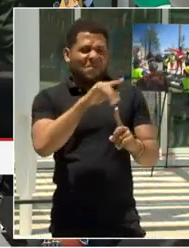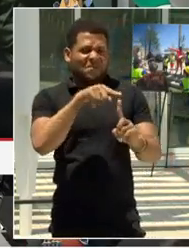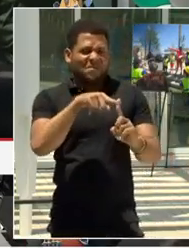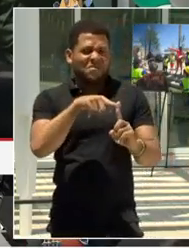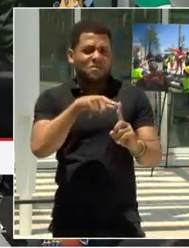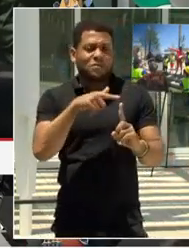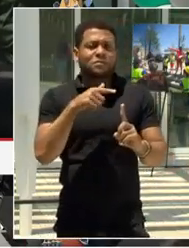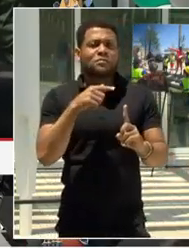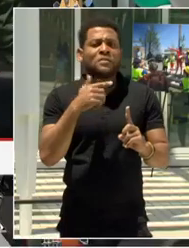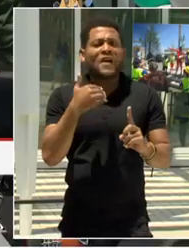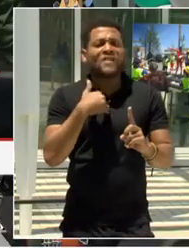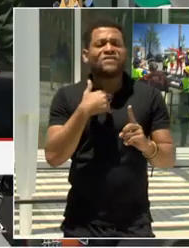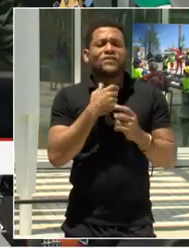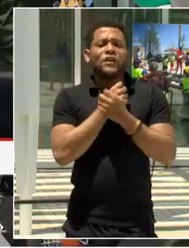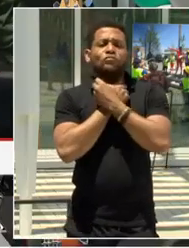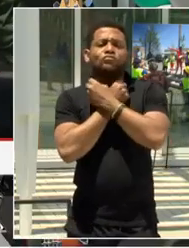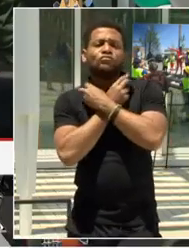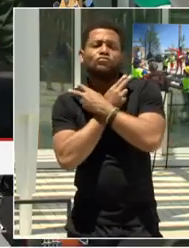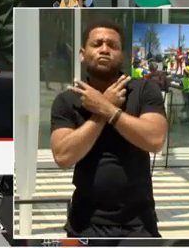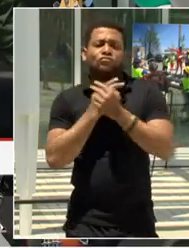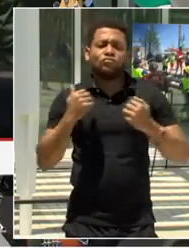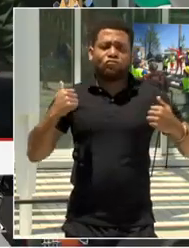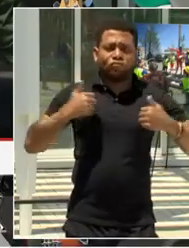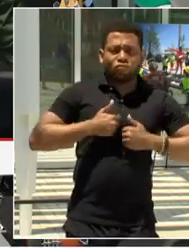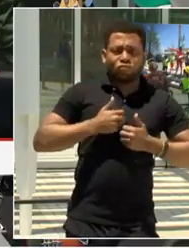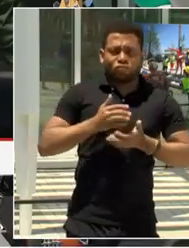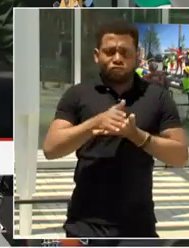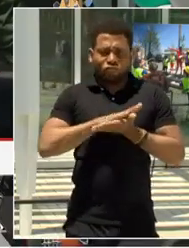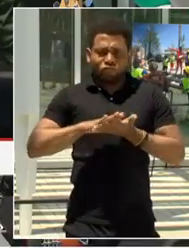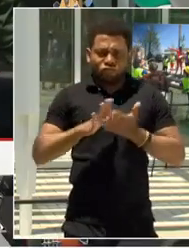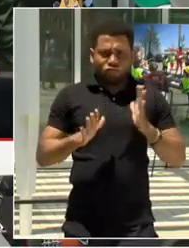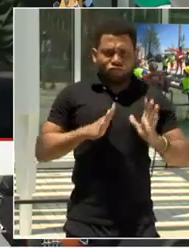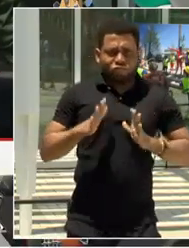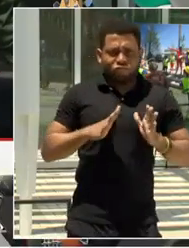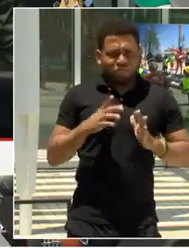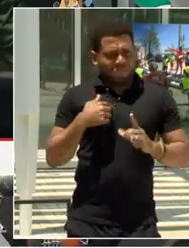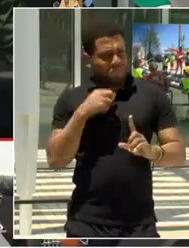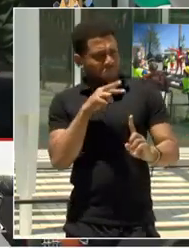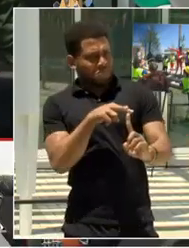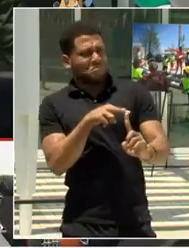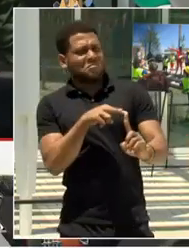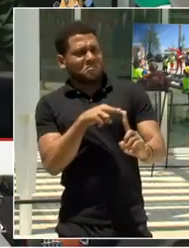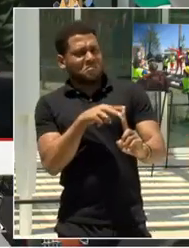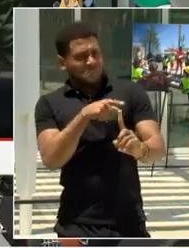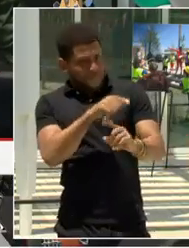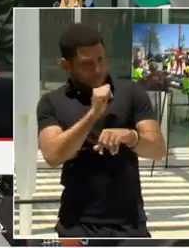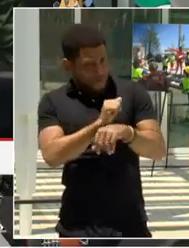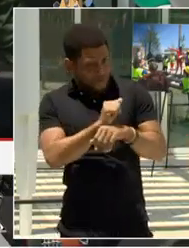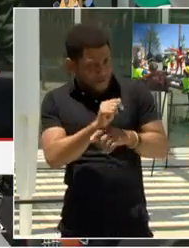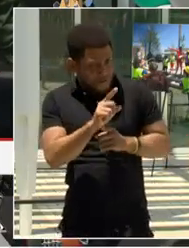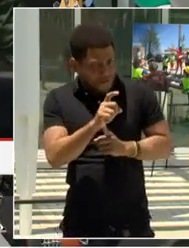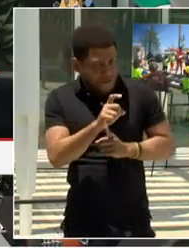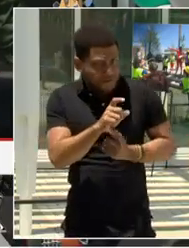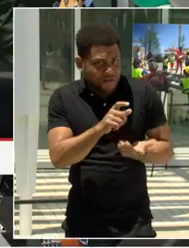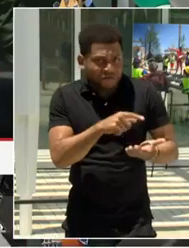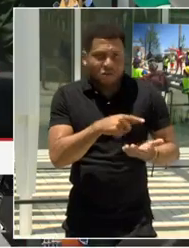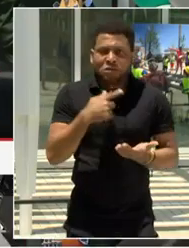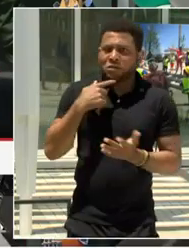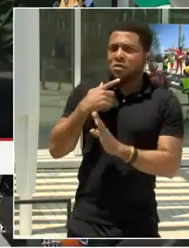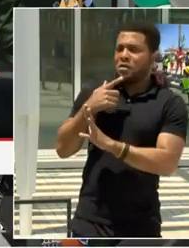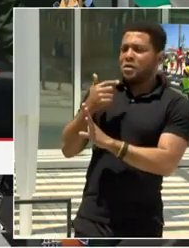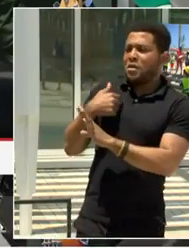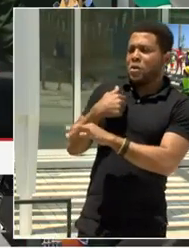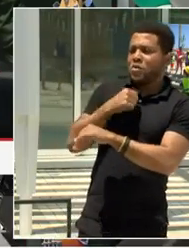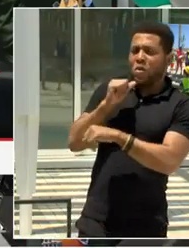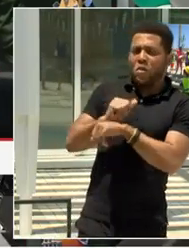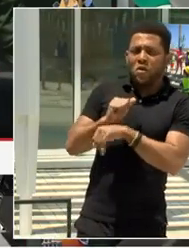young man, well, where do you work? He said, I don't. I said, but you do. We have a job for you. And so we